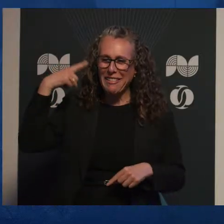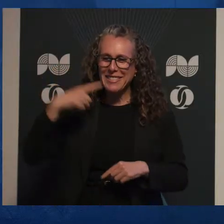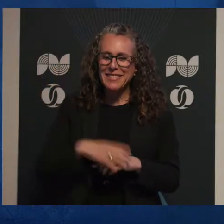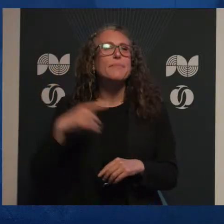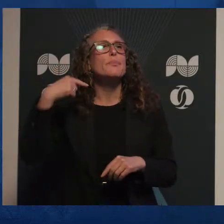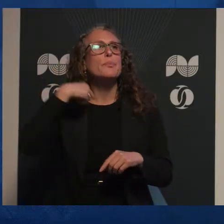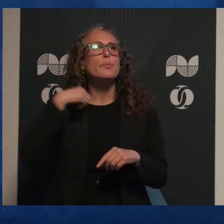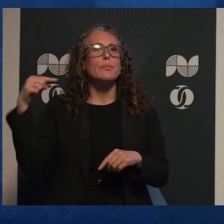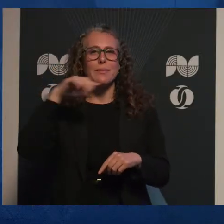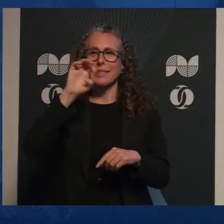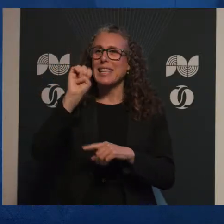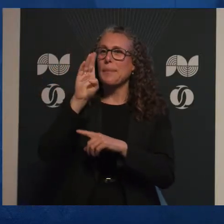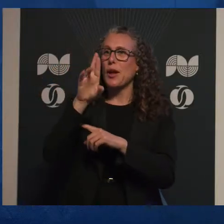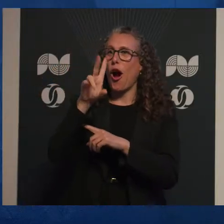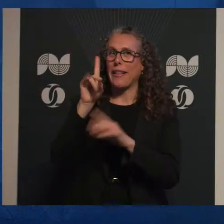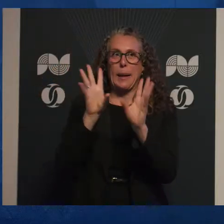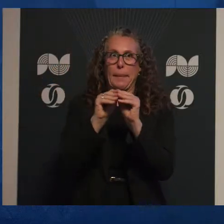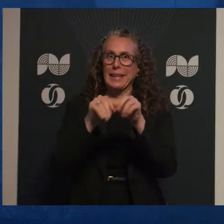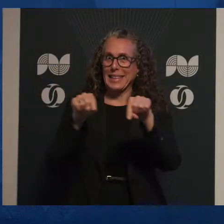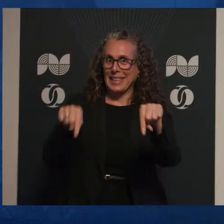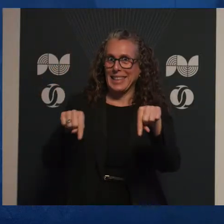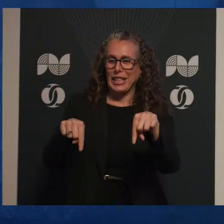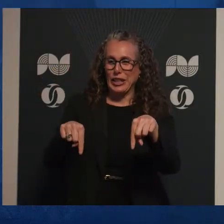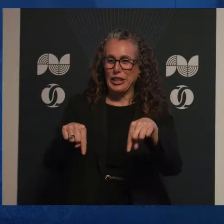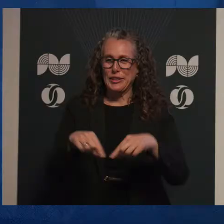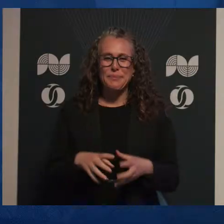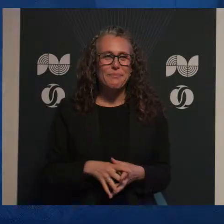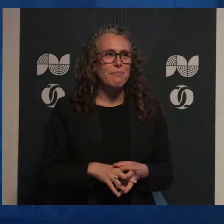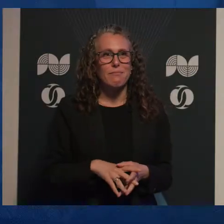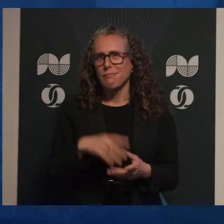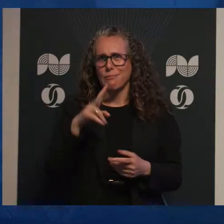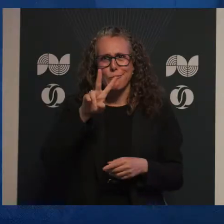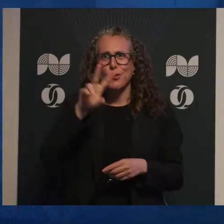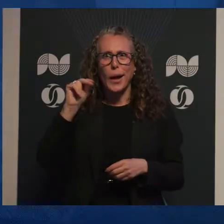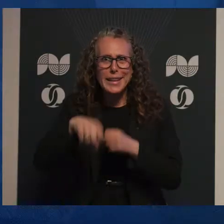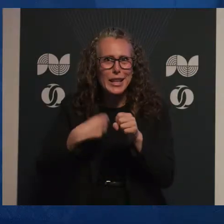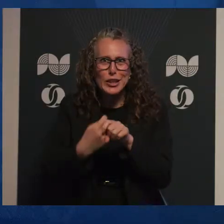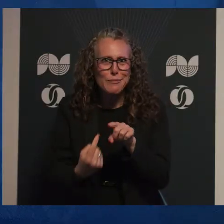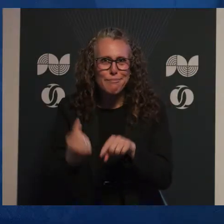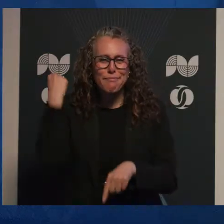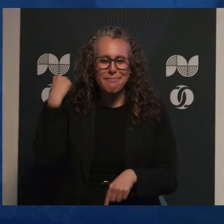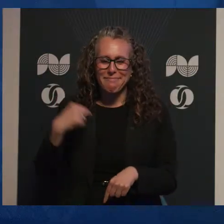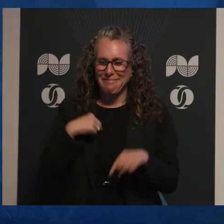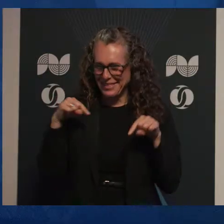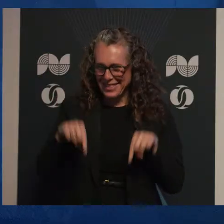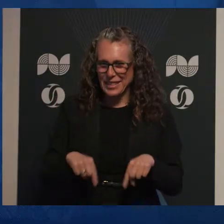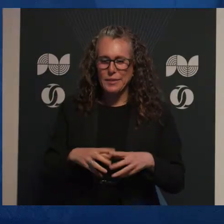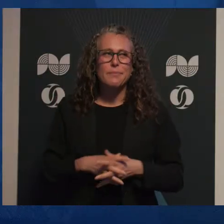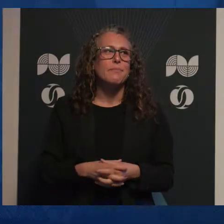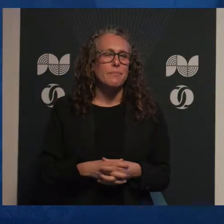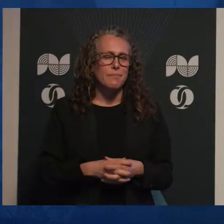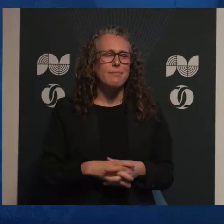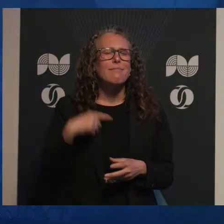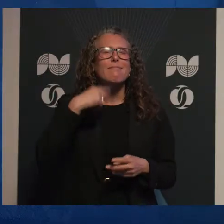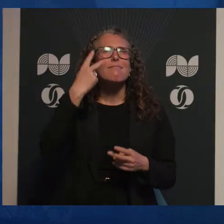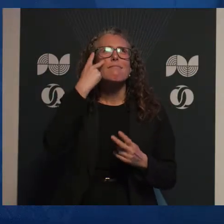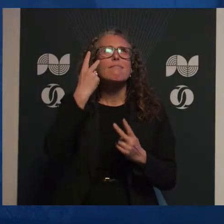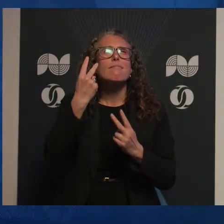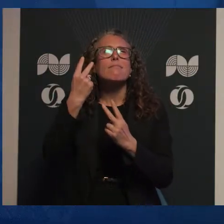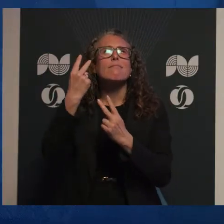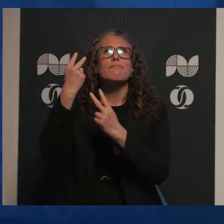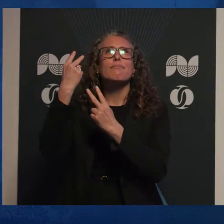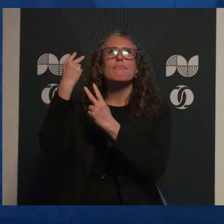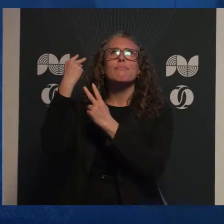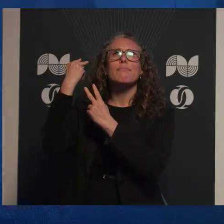the EBRD meeting, the annual meeting held here some 20 years ago. And I recall that at that time,